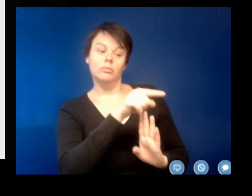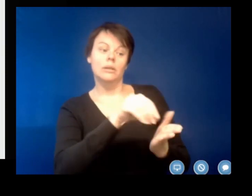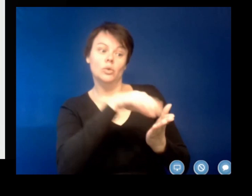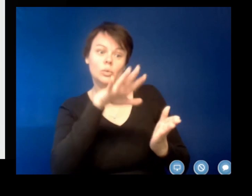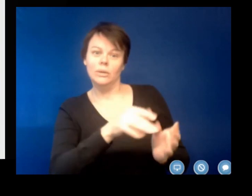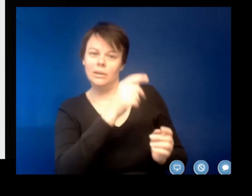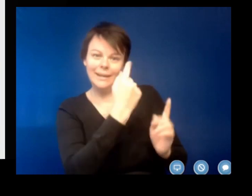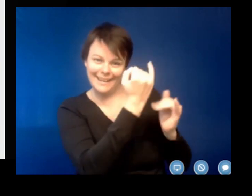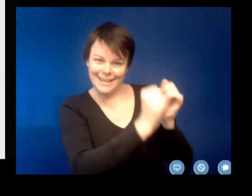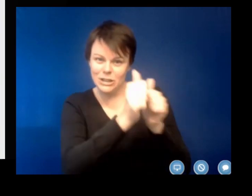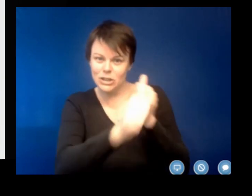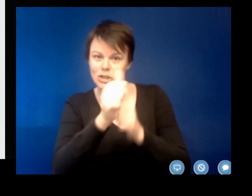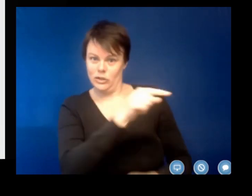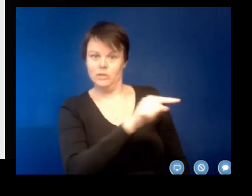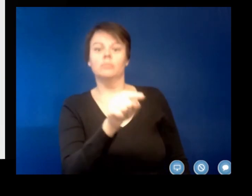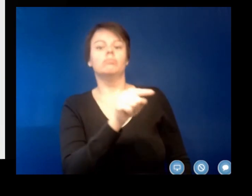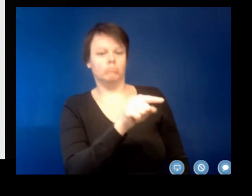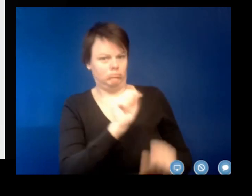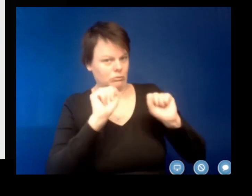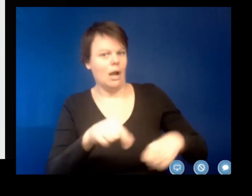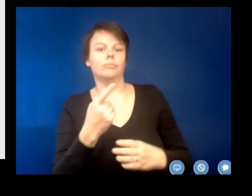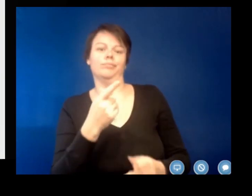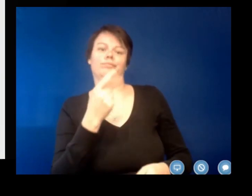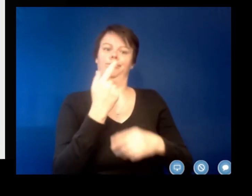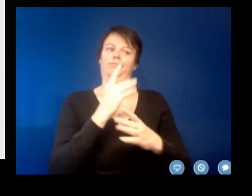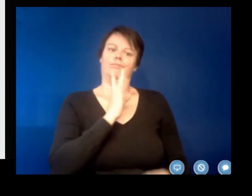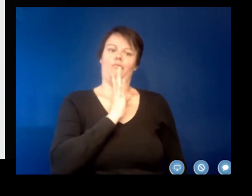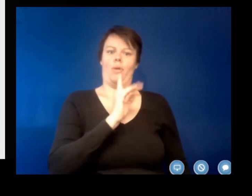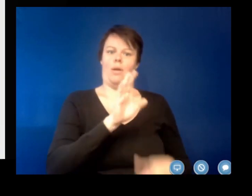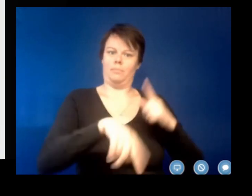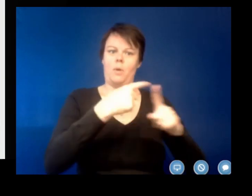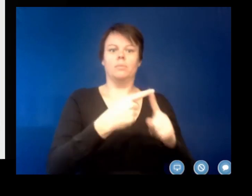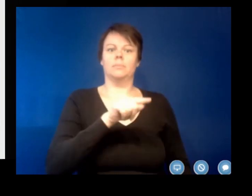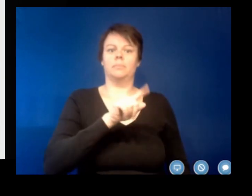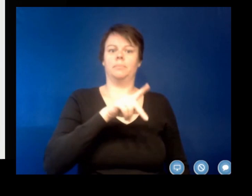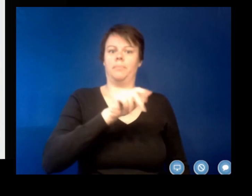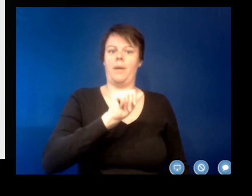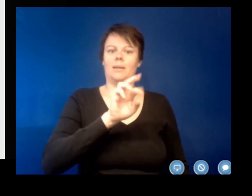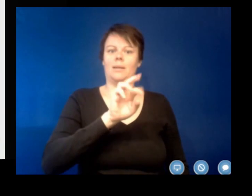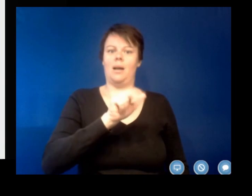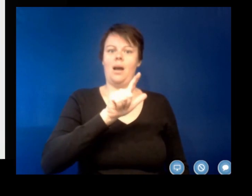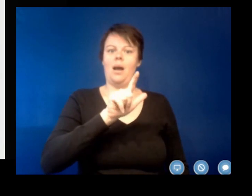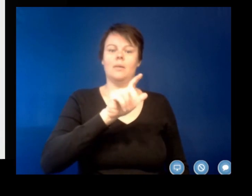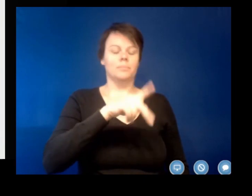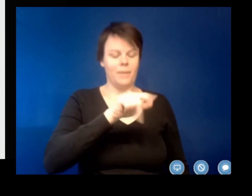examine, as people might easily understand the social